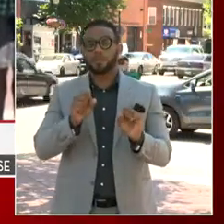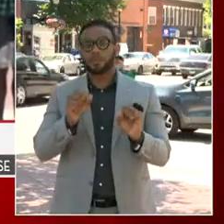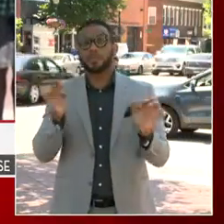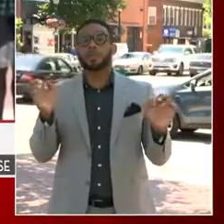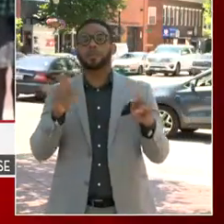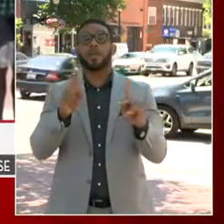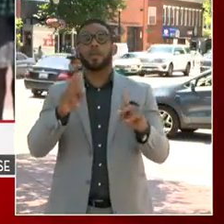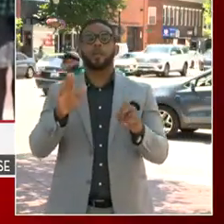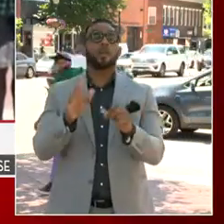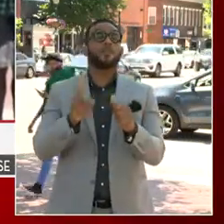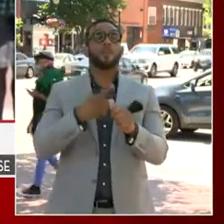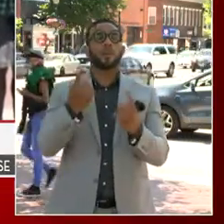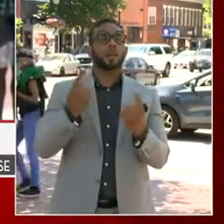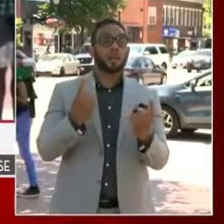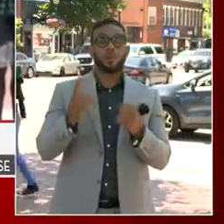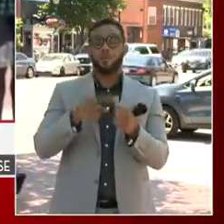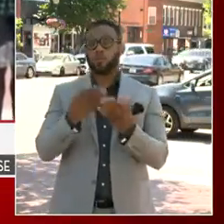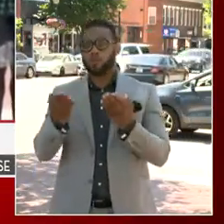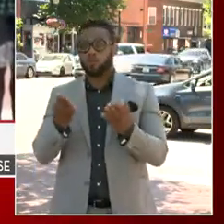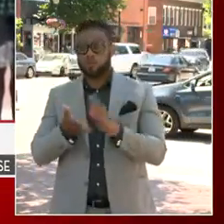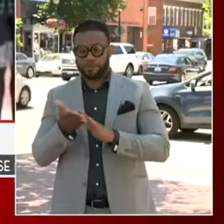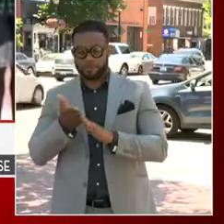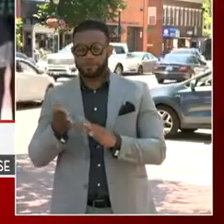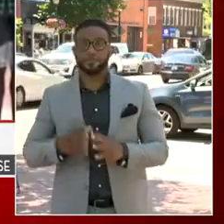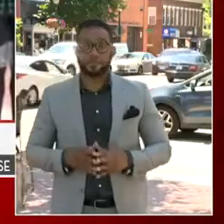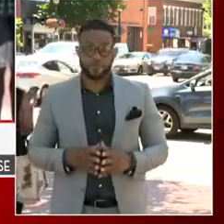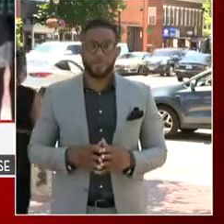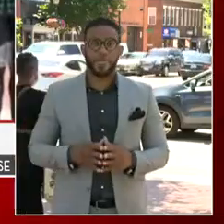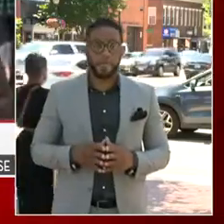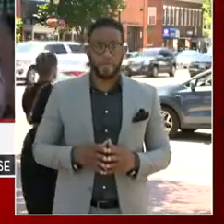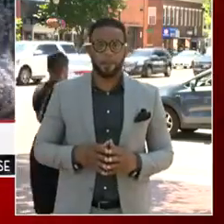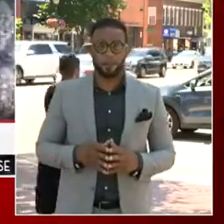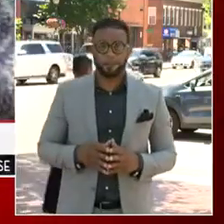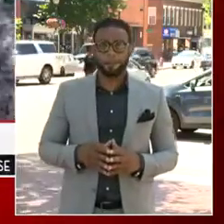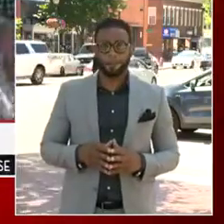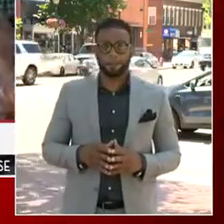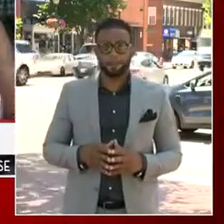come back to a first come, first served operation.